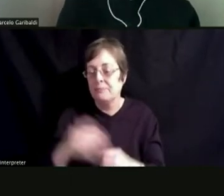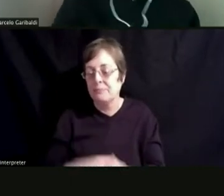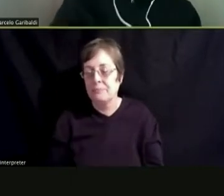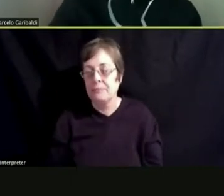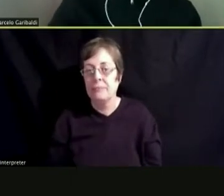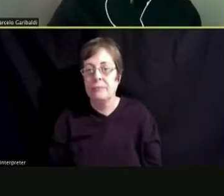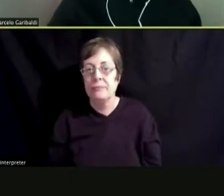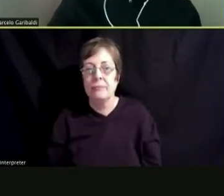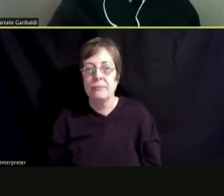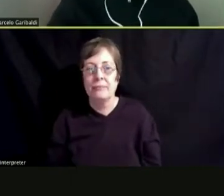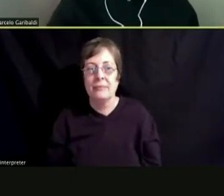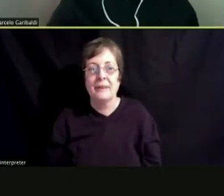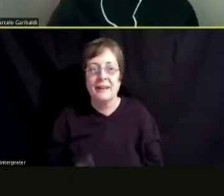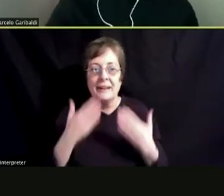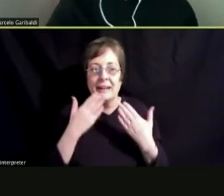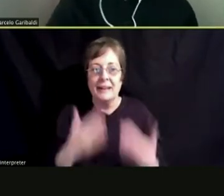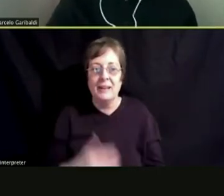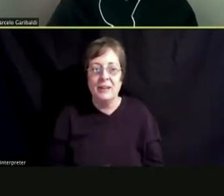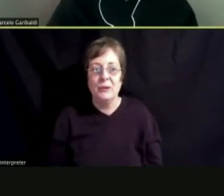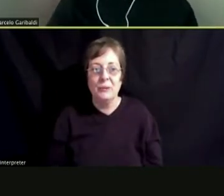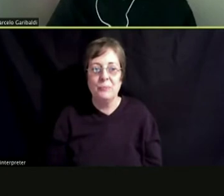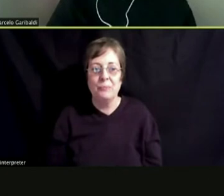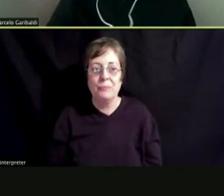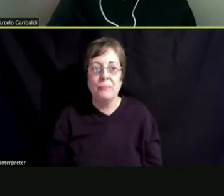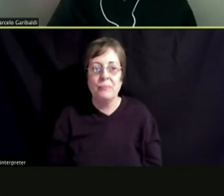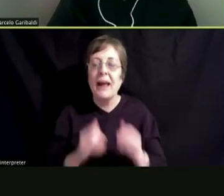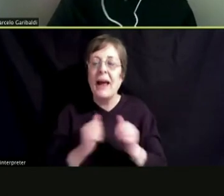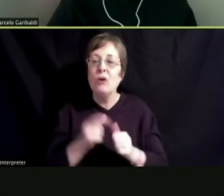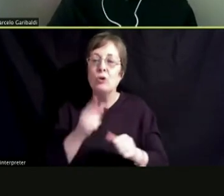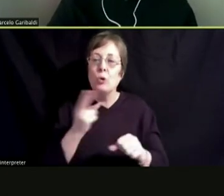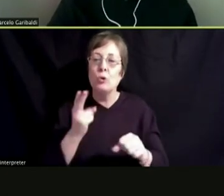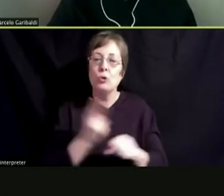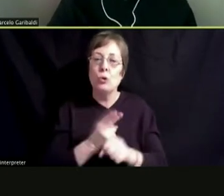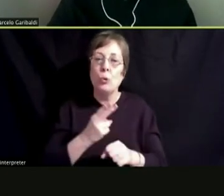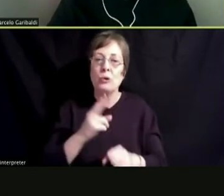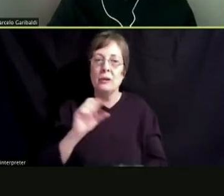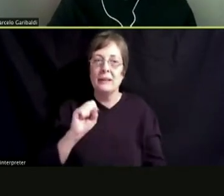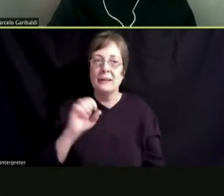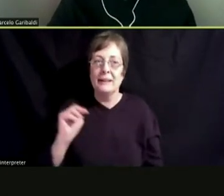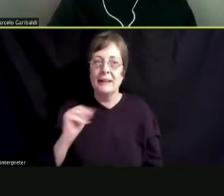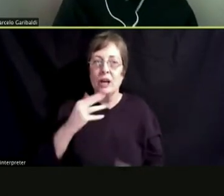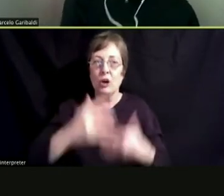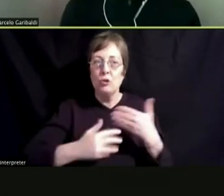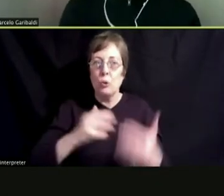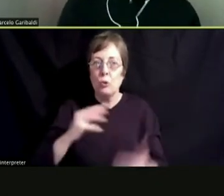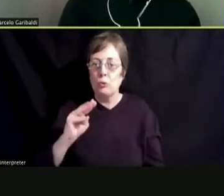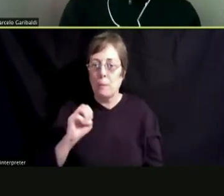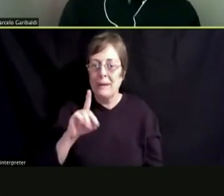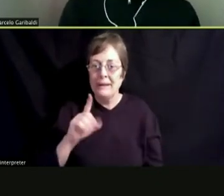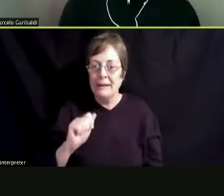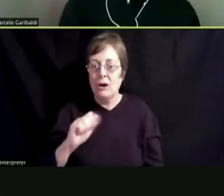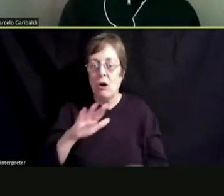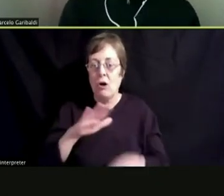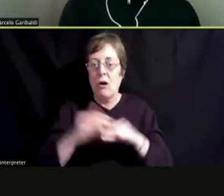These are so much fun. Okay. How have you used social media and online platforms in your work?